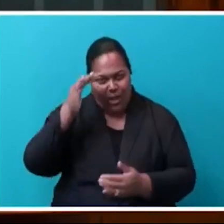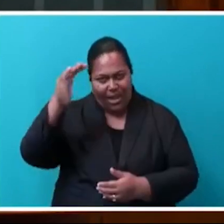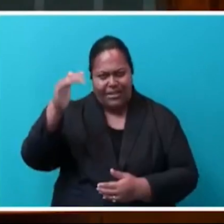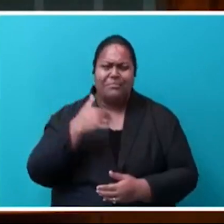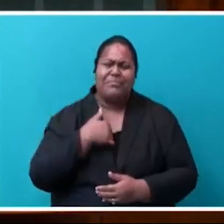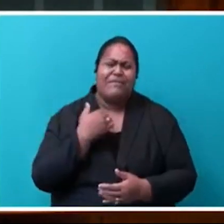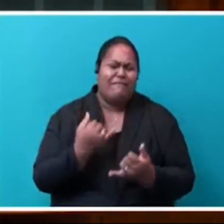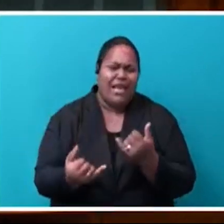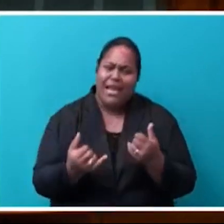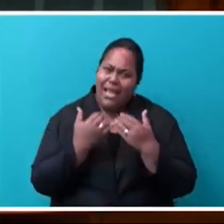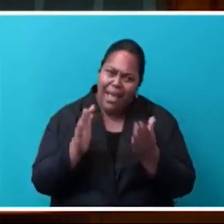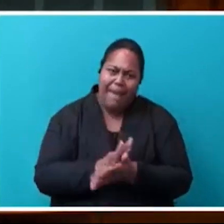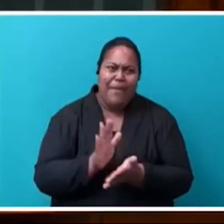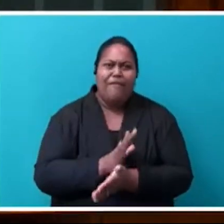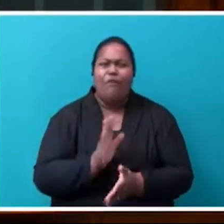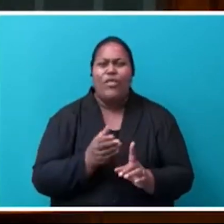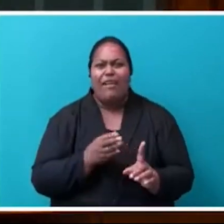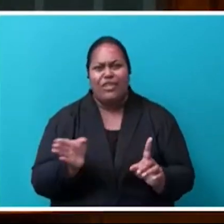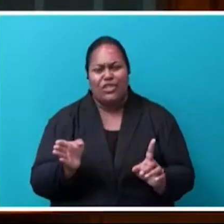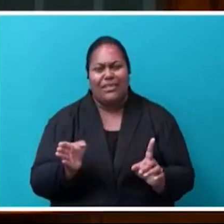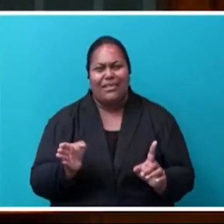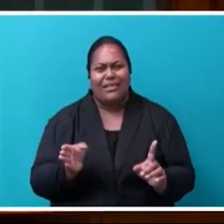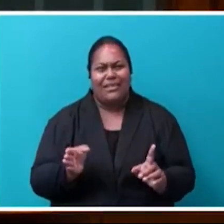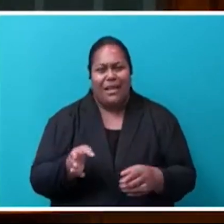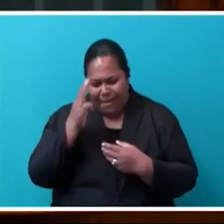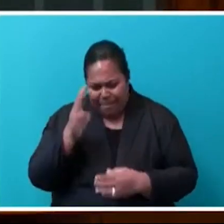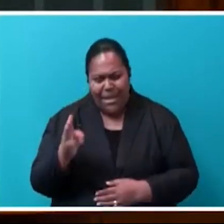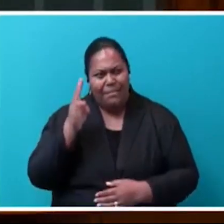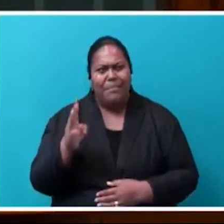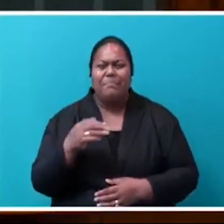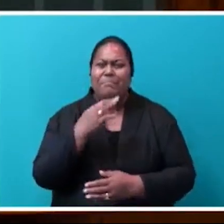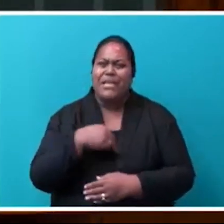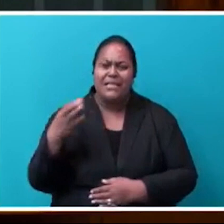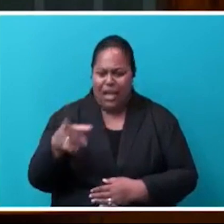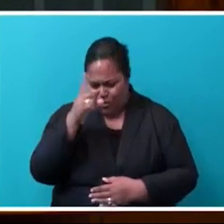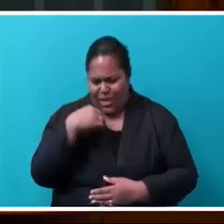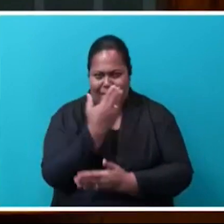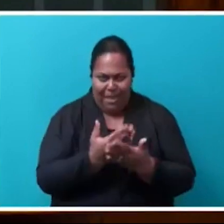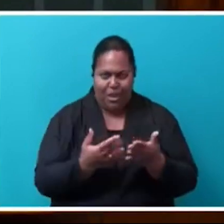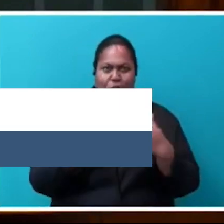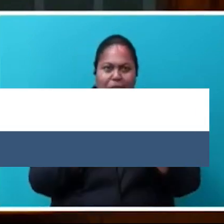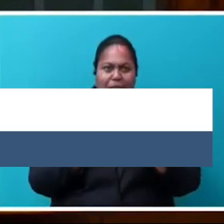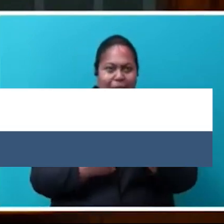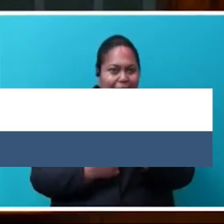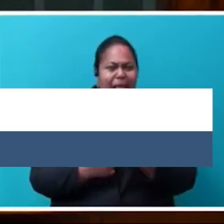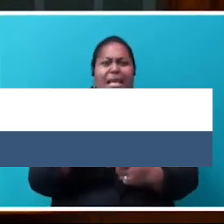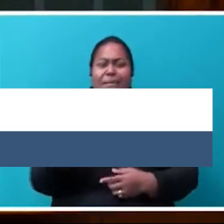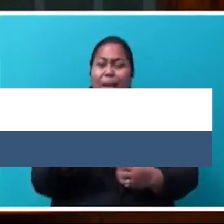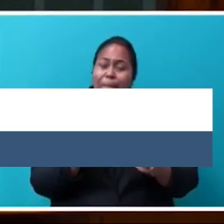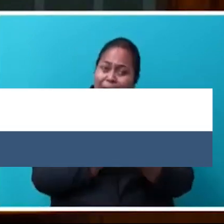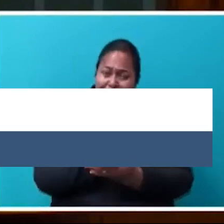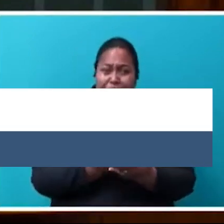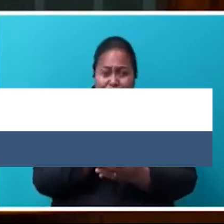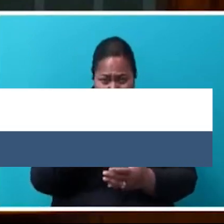of the diversion. Madam Minister, you can count on me. There has been some discussion this year with Australia and New